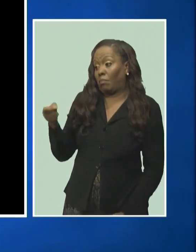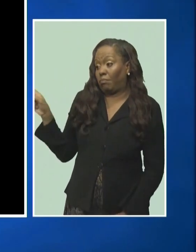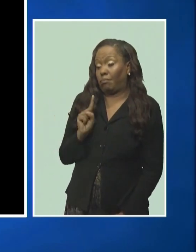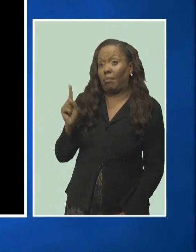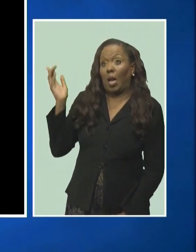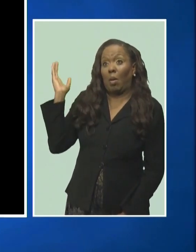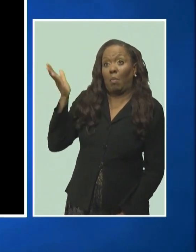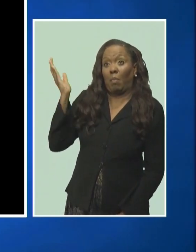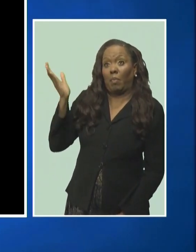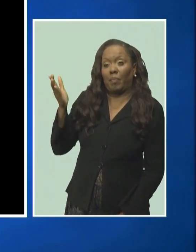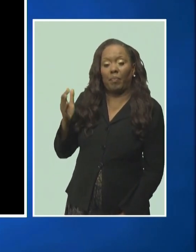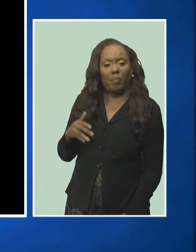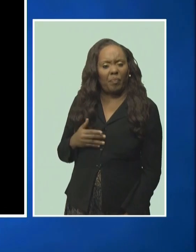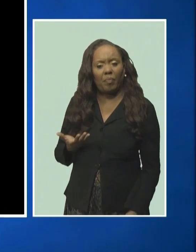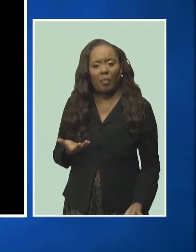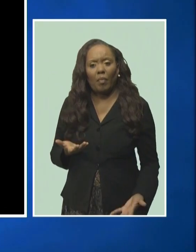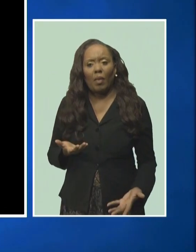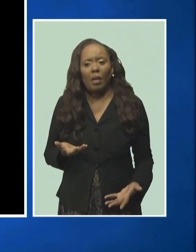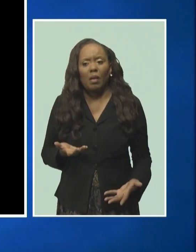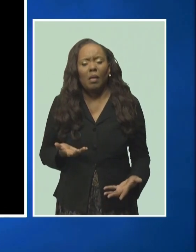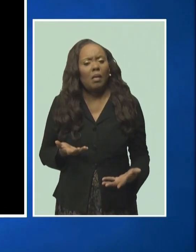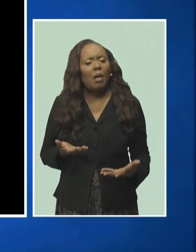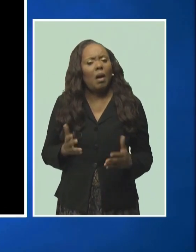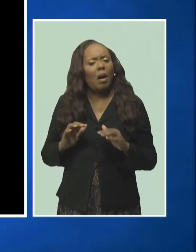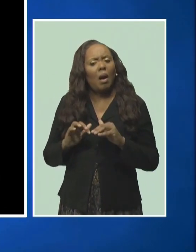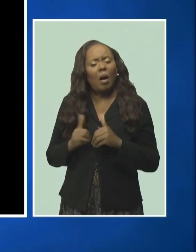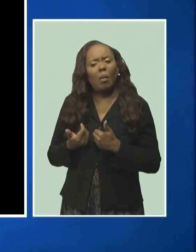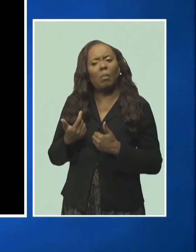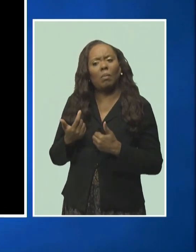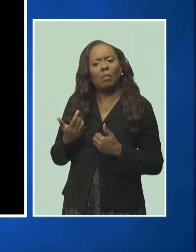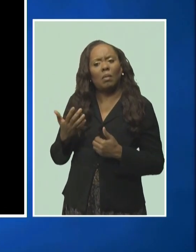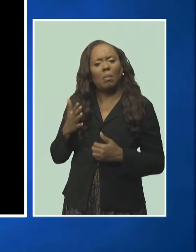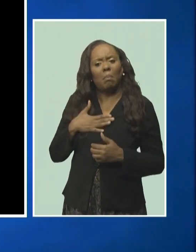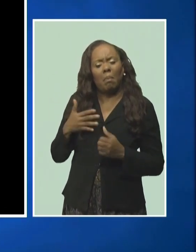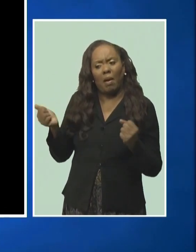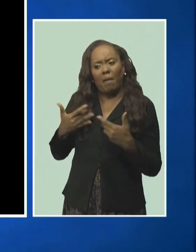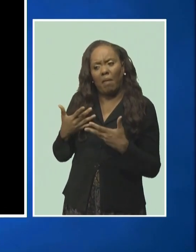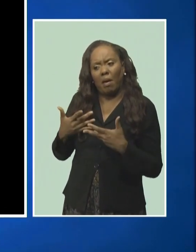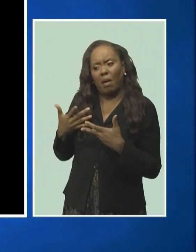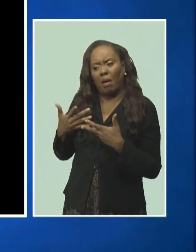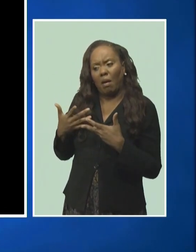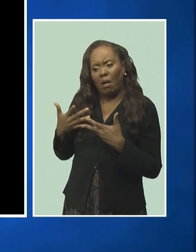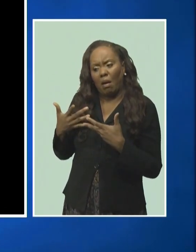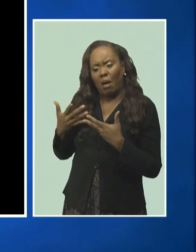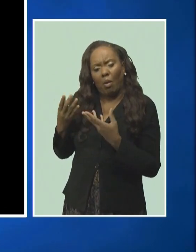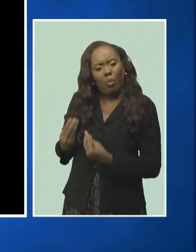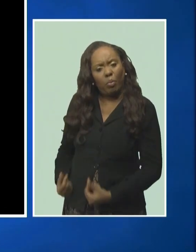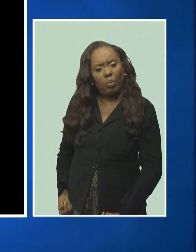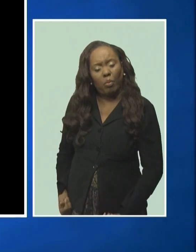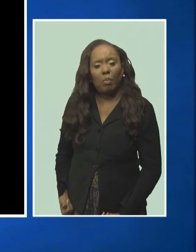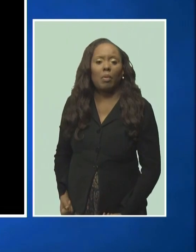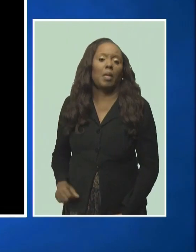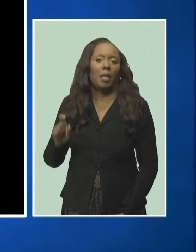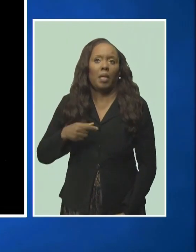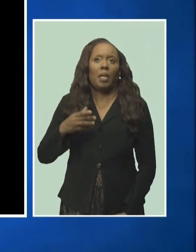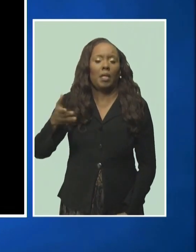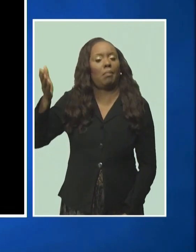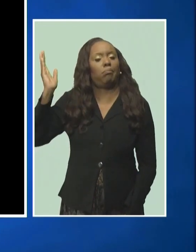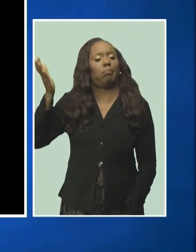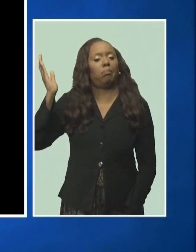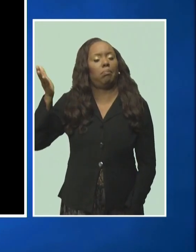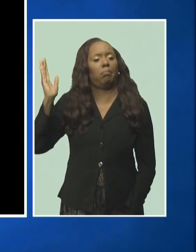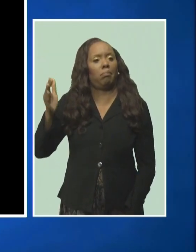Education took place. Wendy Burt tells us the finalists brought their A game to the judges. Deputy Chief